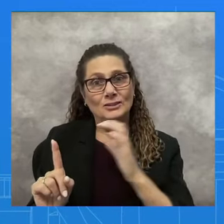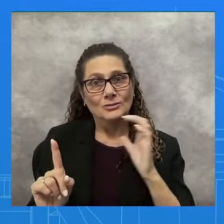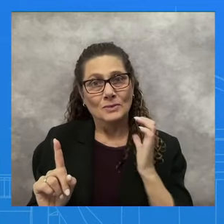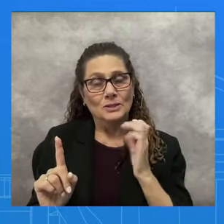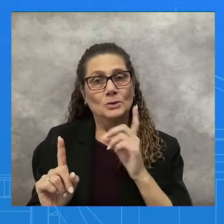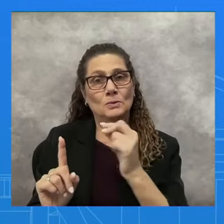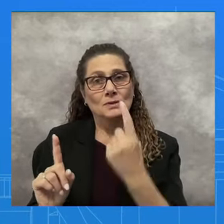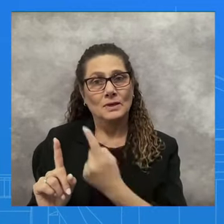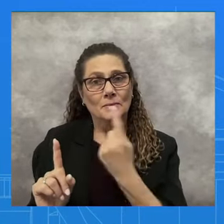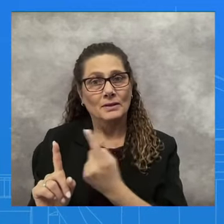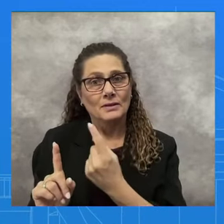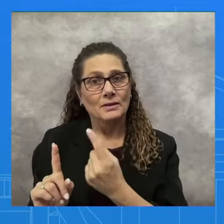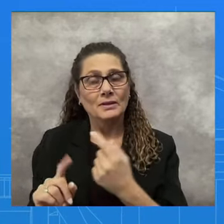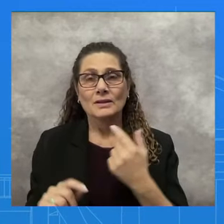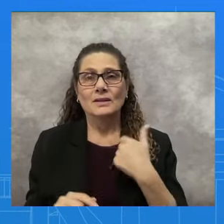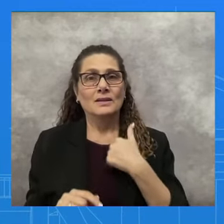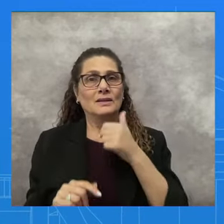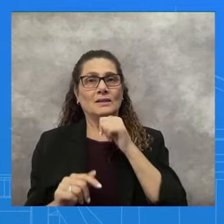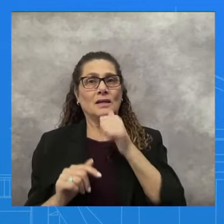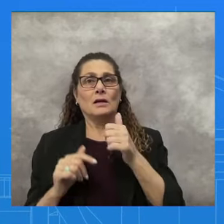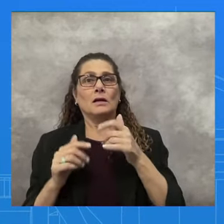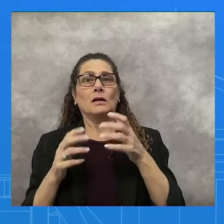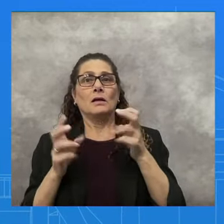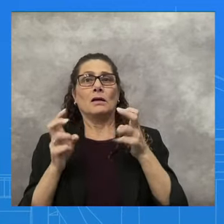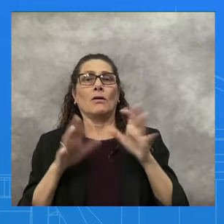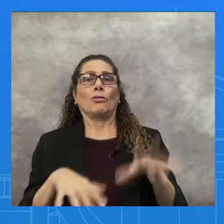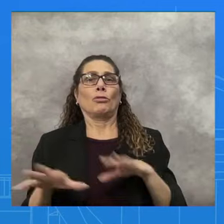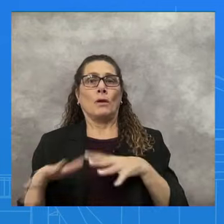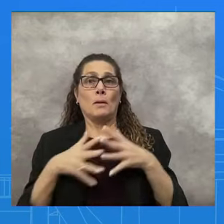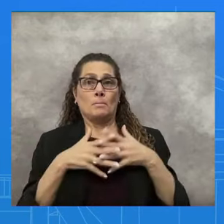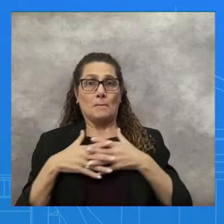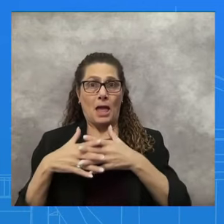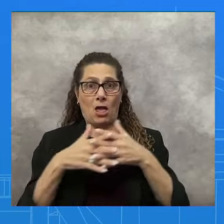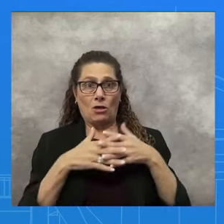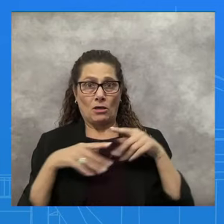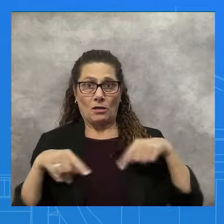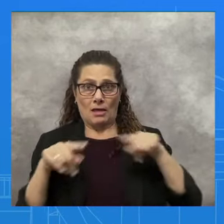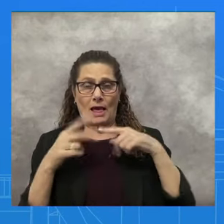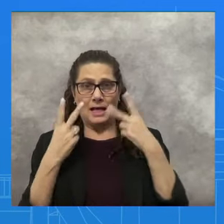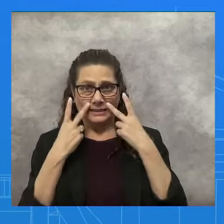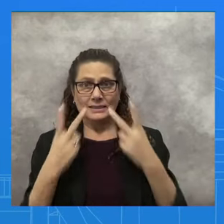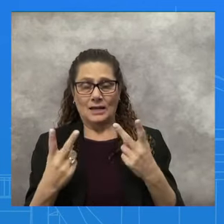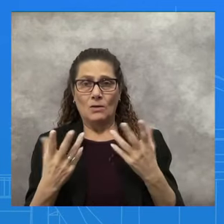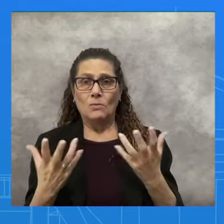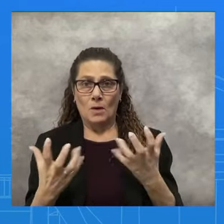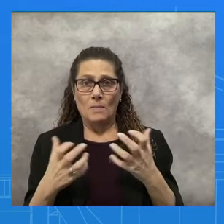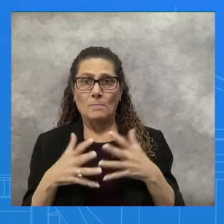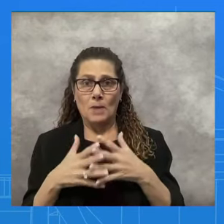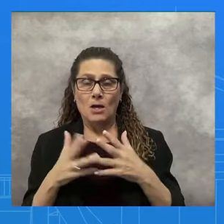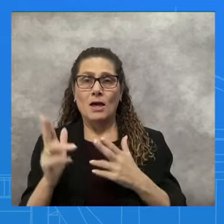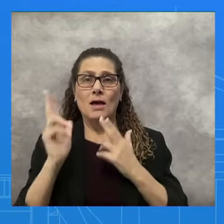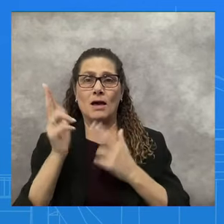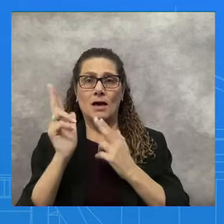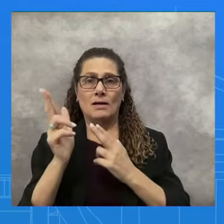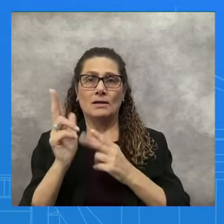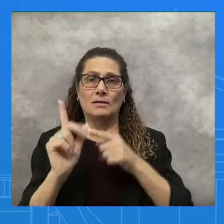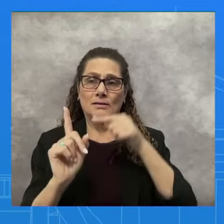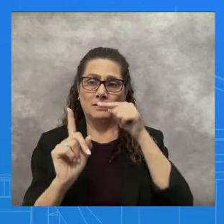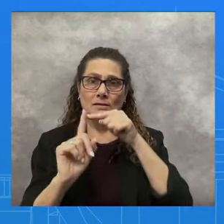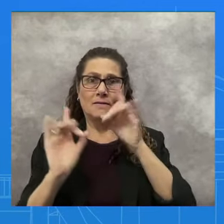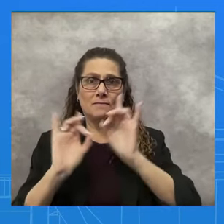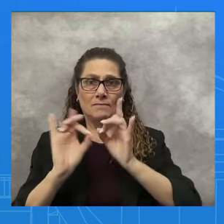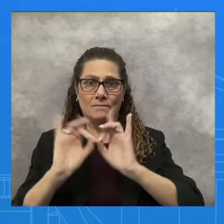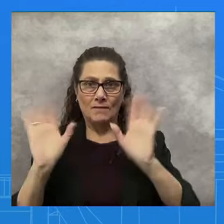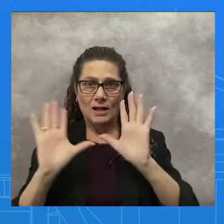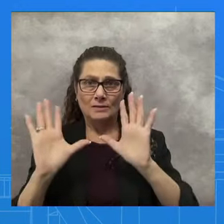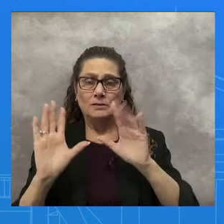the country, gun violence is an issue that is important to them. That's why the president took historic actions. That's why we have